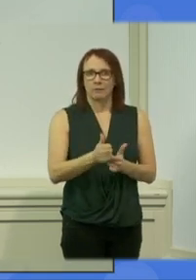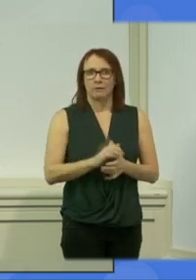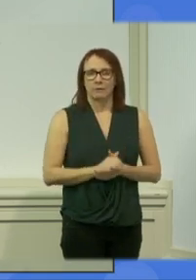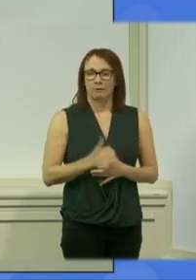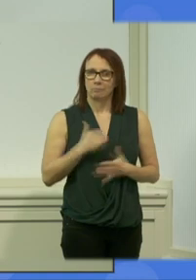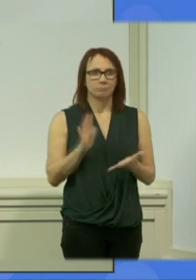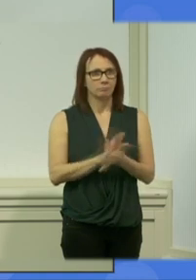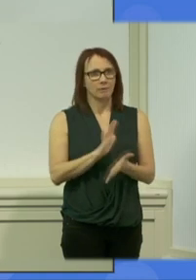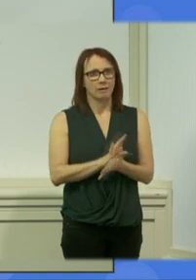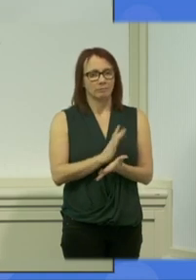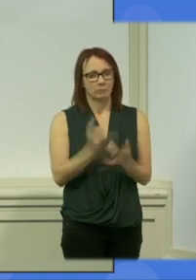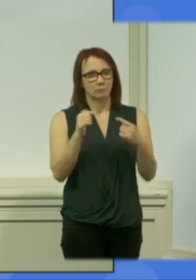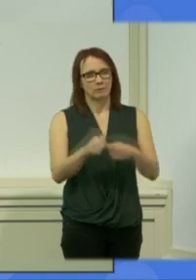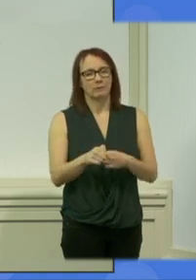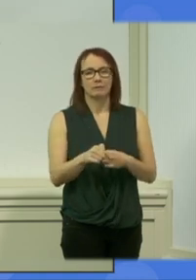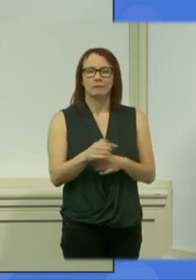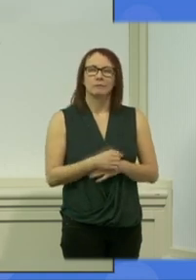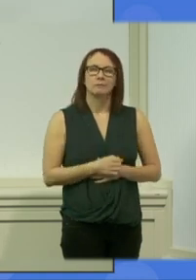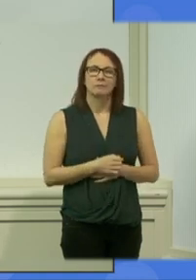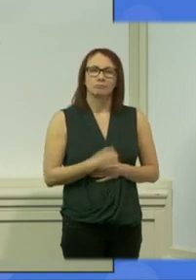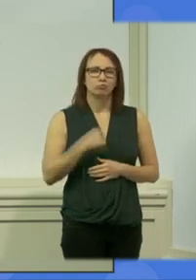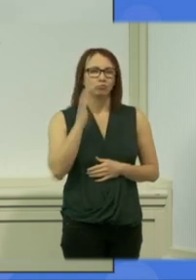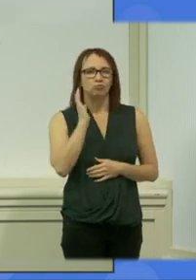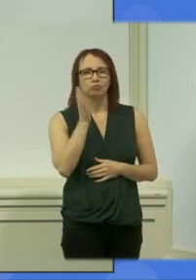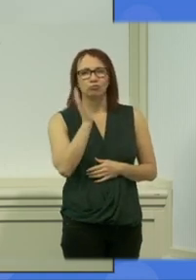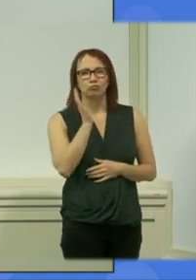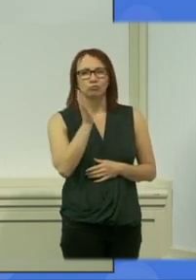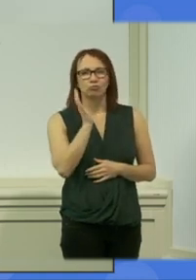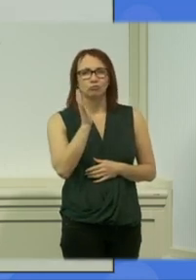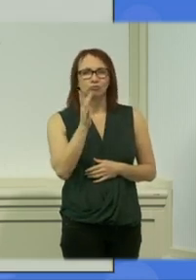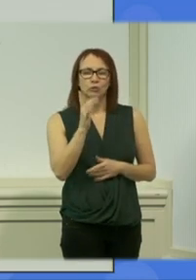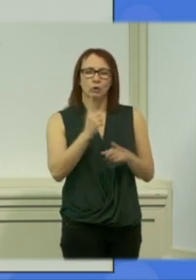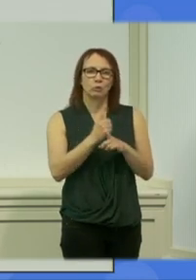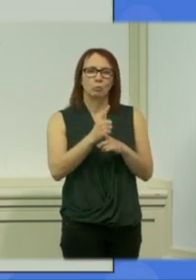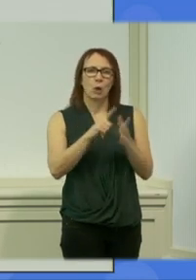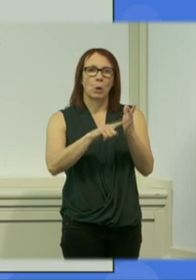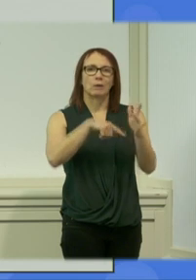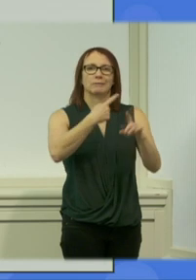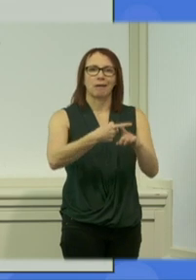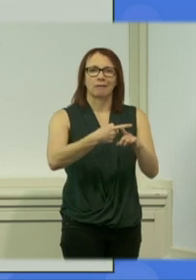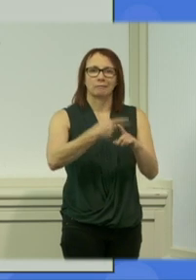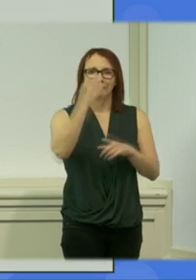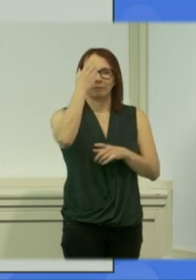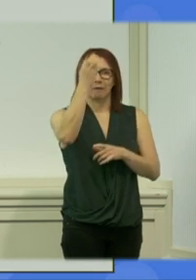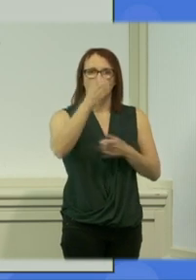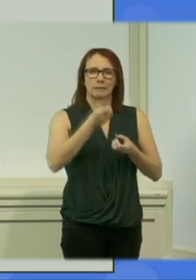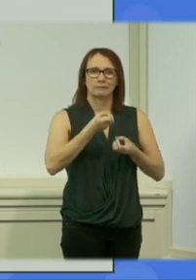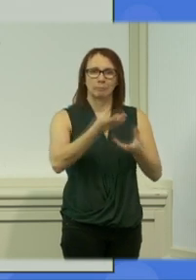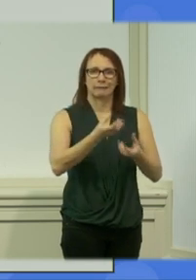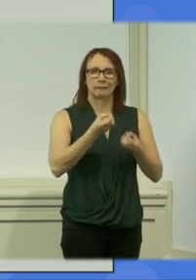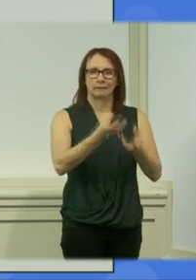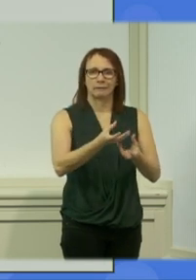I'm delighted to be here. I'm going to talk about taxation and government spending in Scotland.